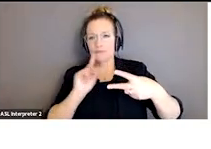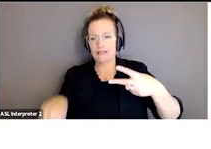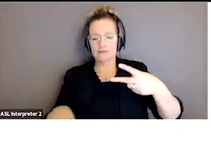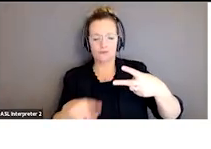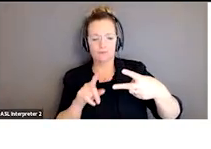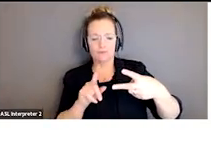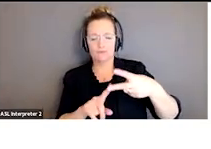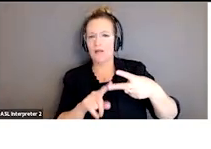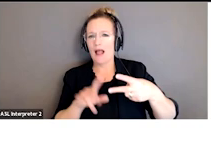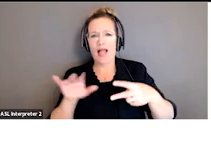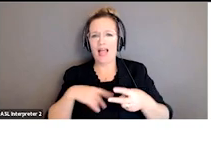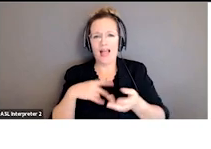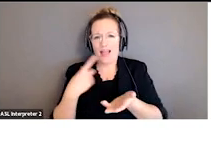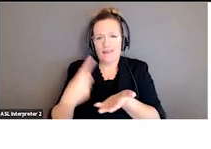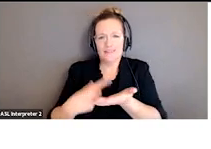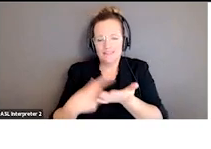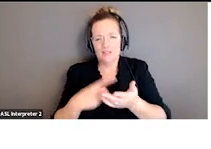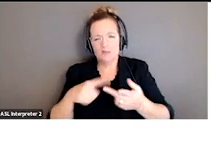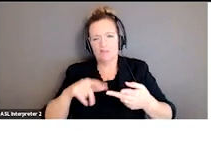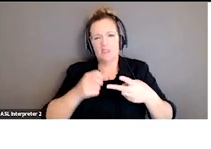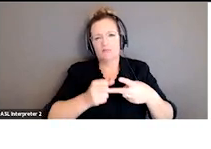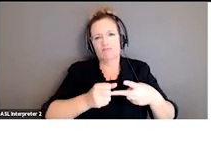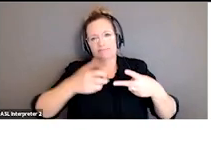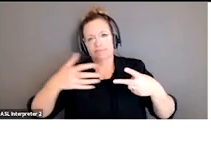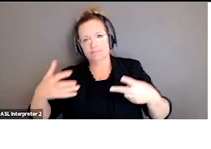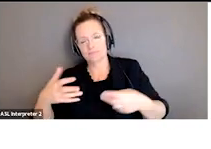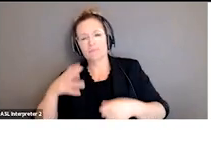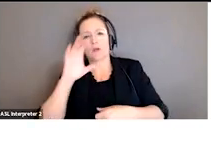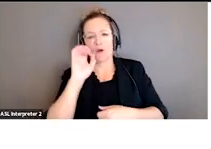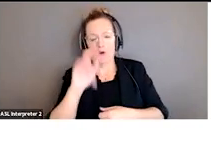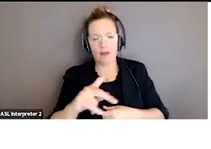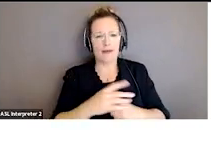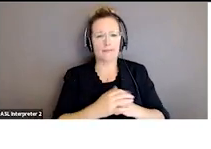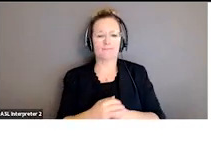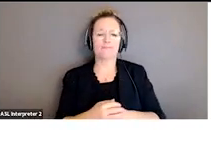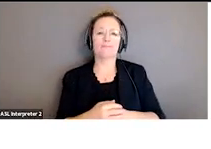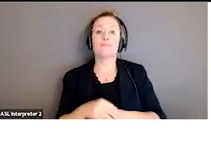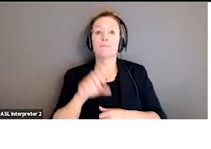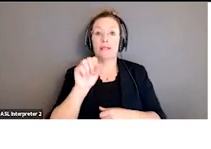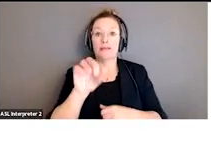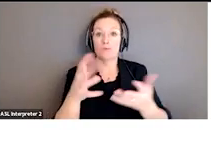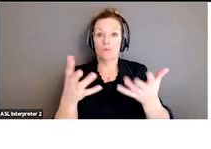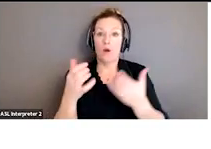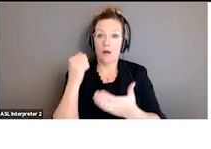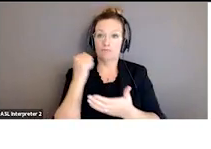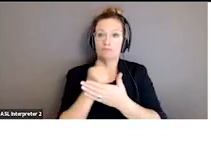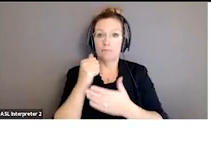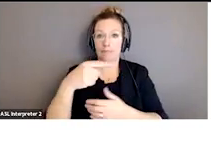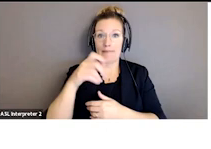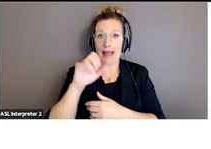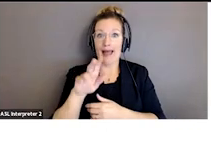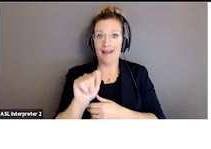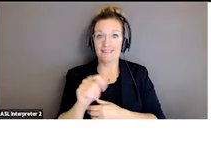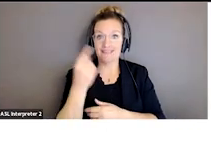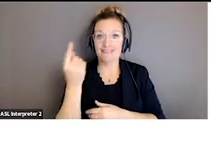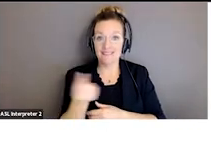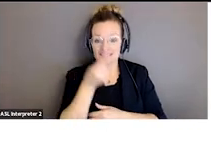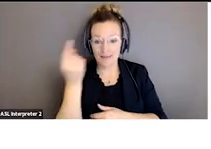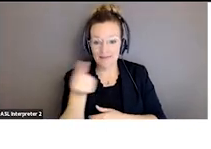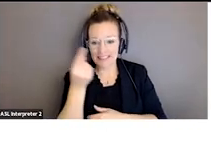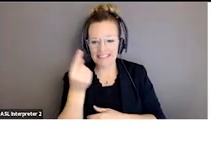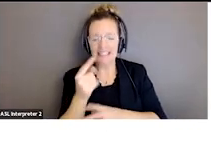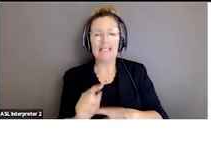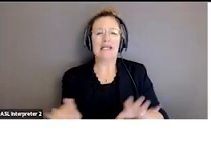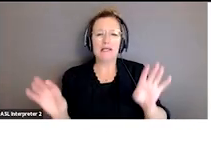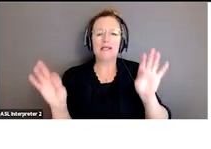haven't really talked about that. But if you're looking at patenting something that is very important to know is it